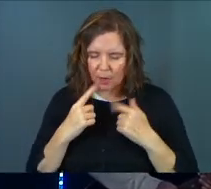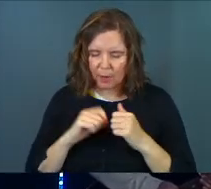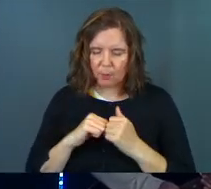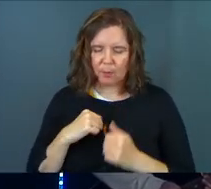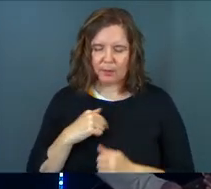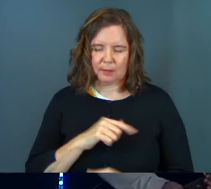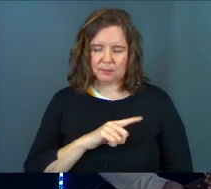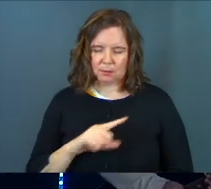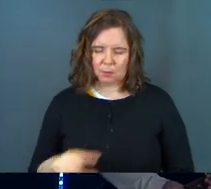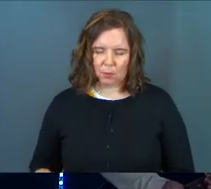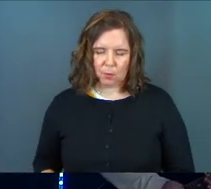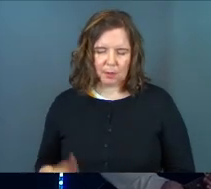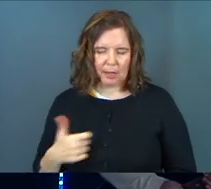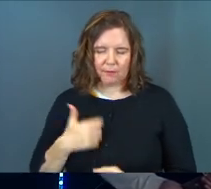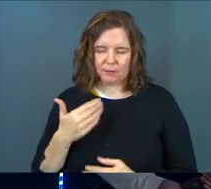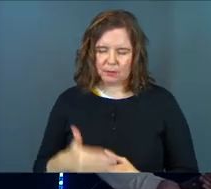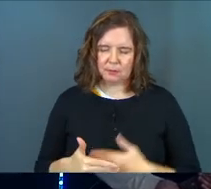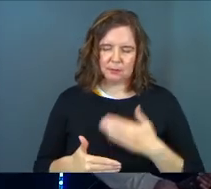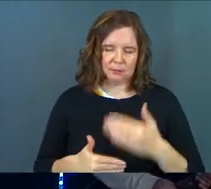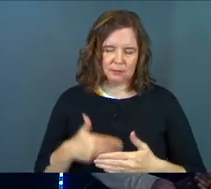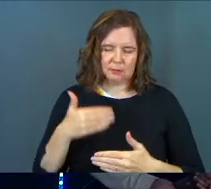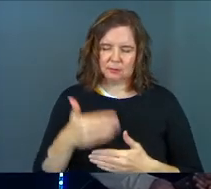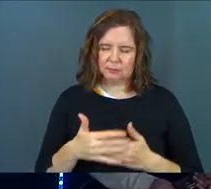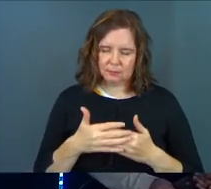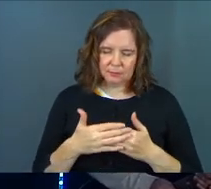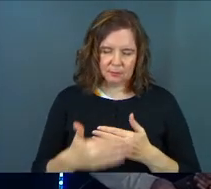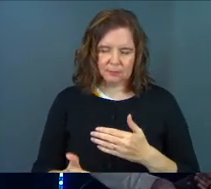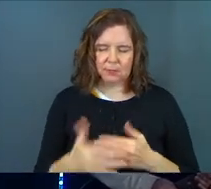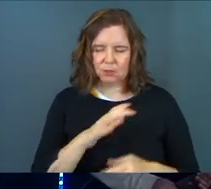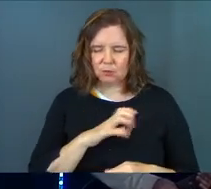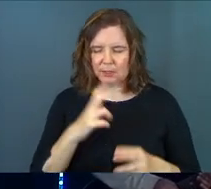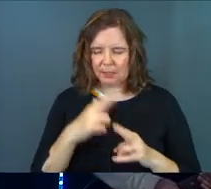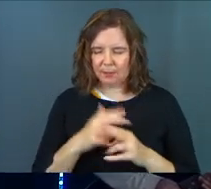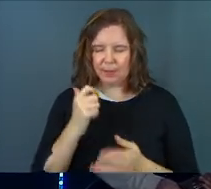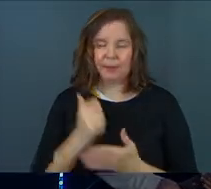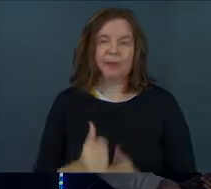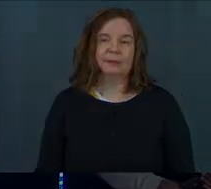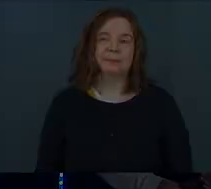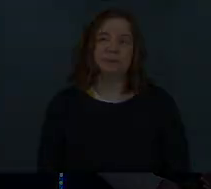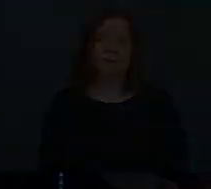crying with us, Lord, every step of the way. In Christ's name, amen.